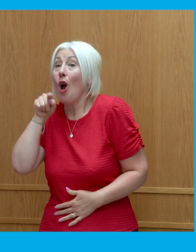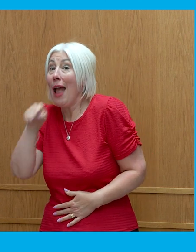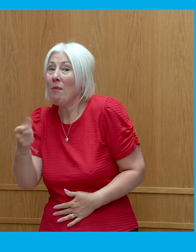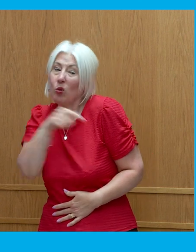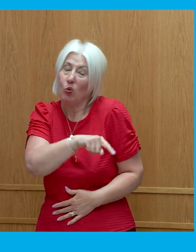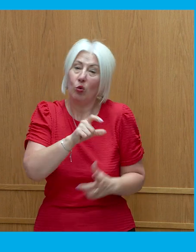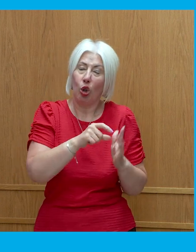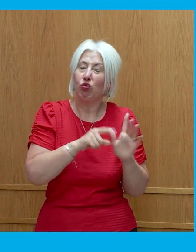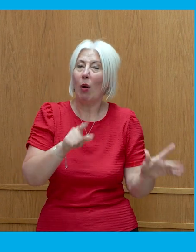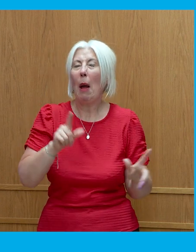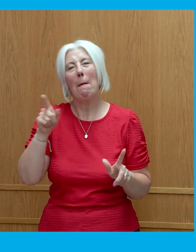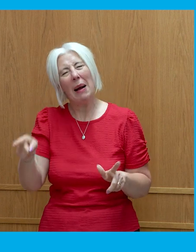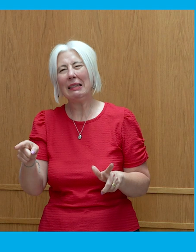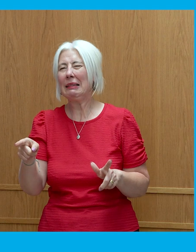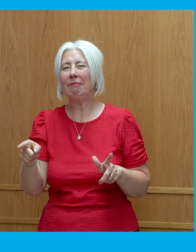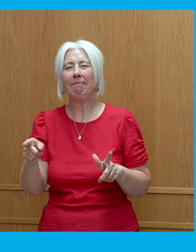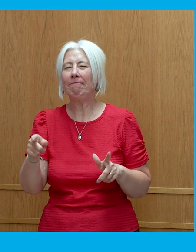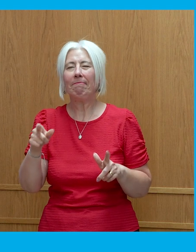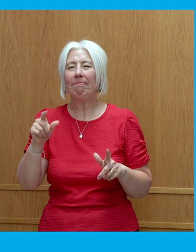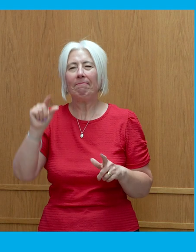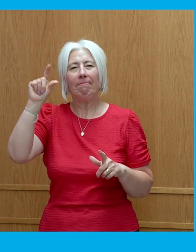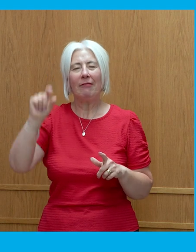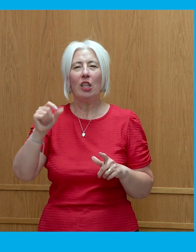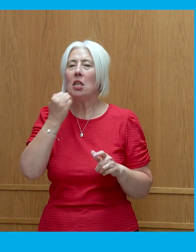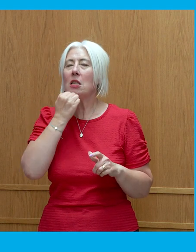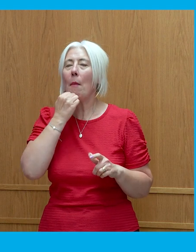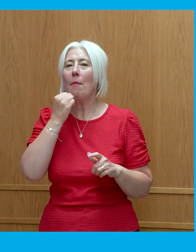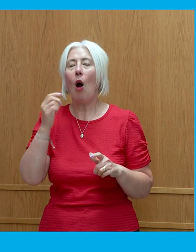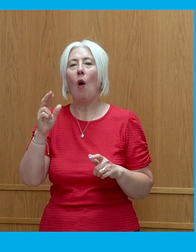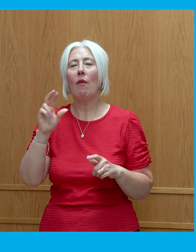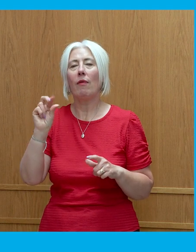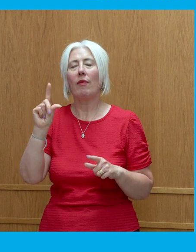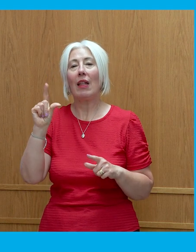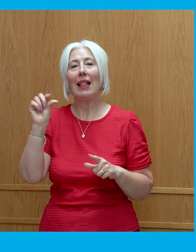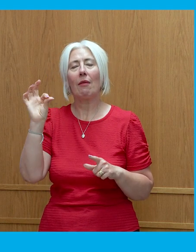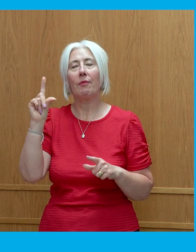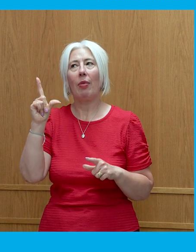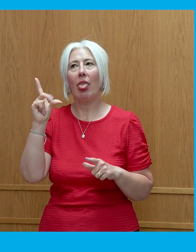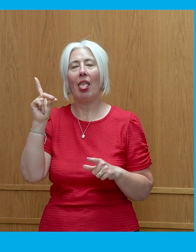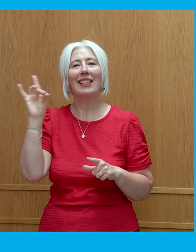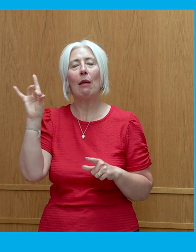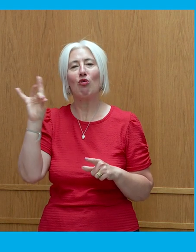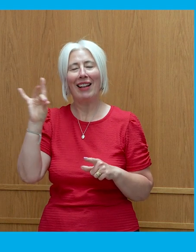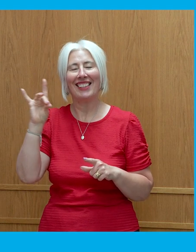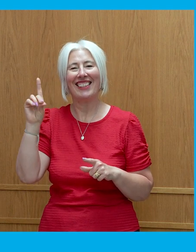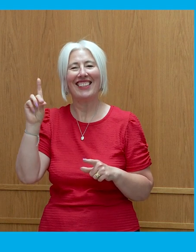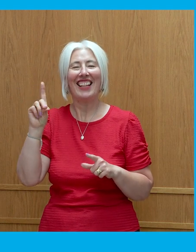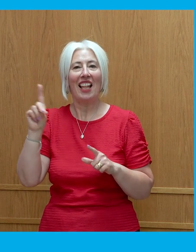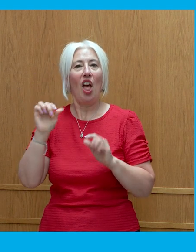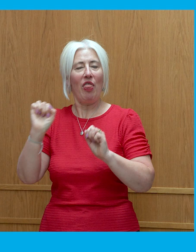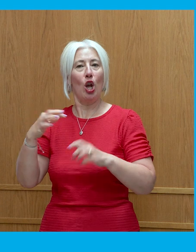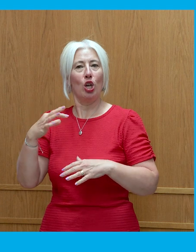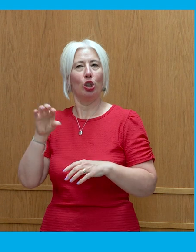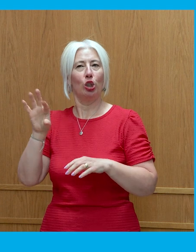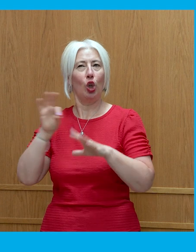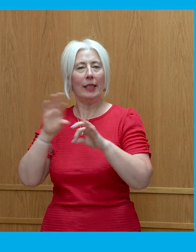a not insignificant minority of Democrats who were just really unenthusiastic about their choices. So that huge